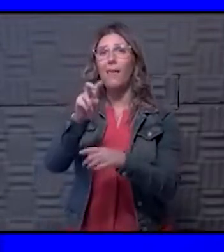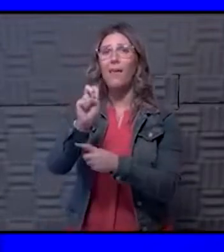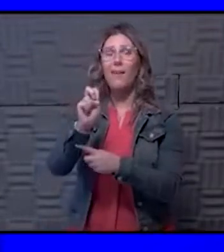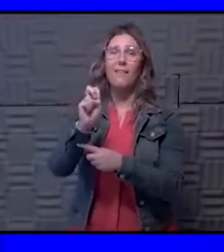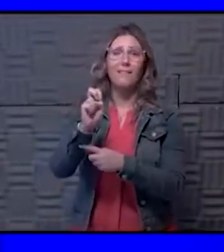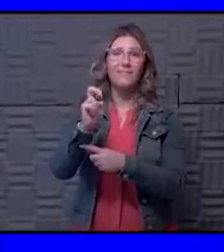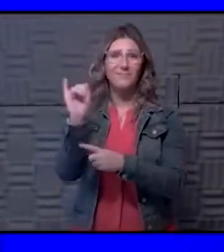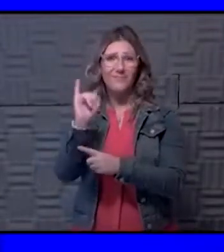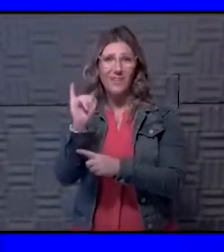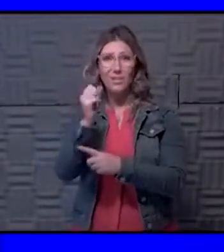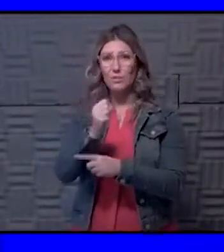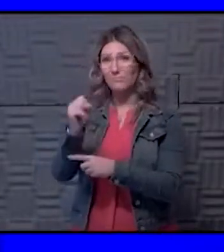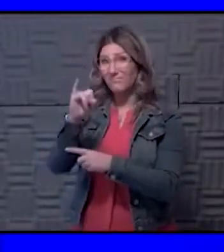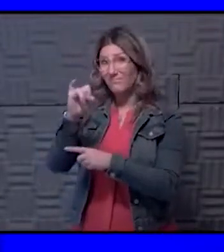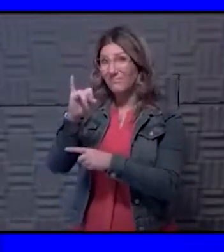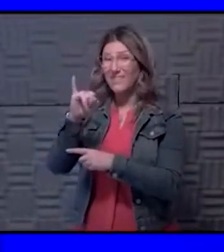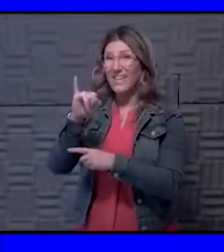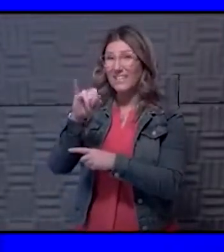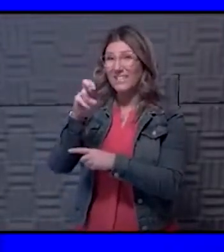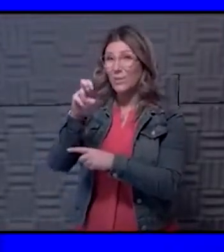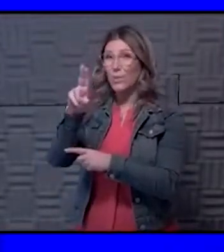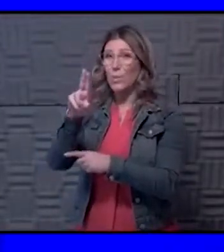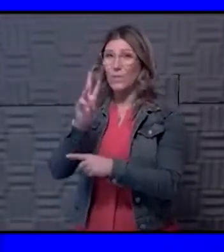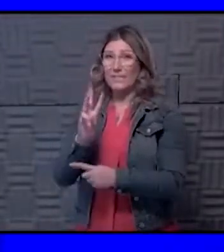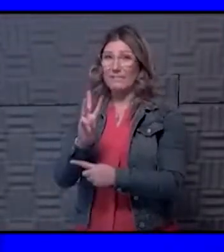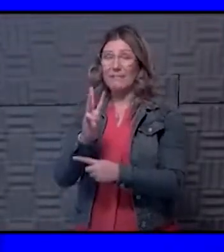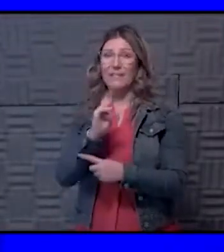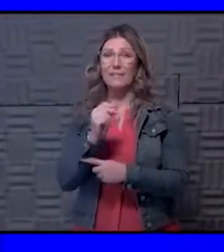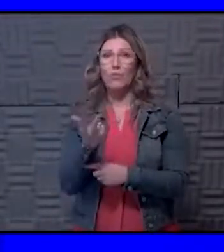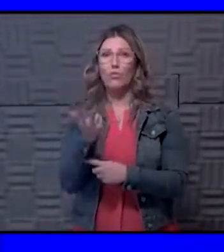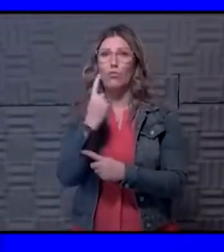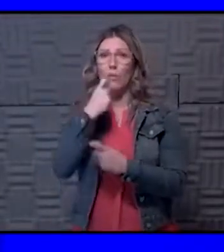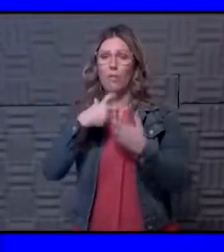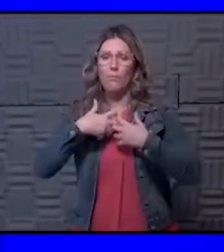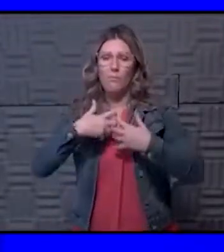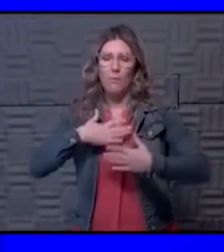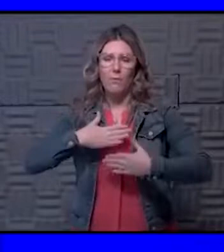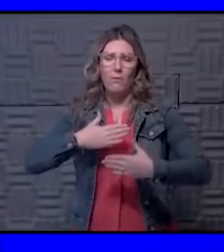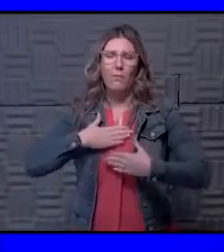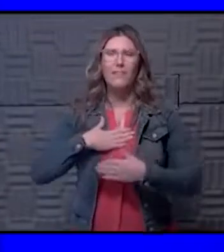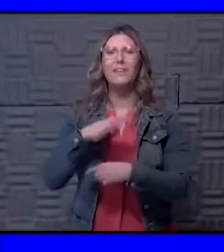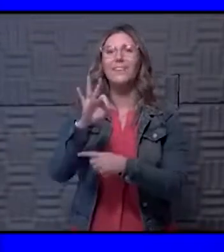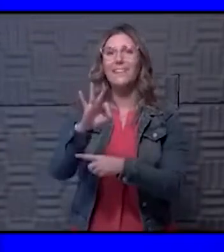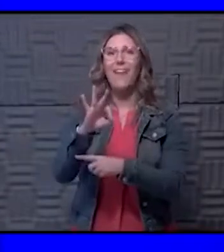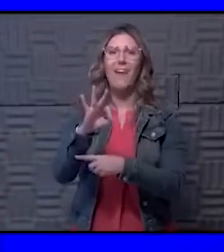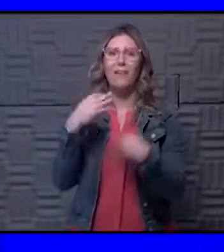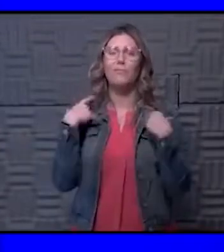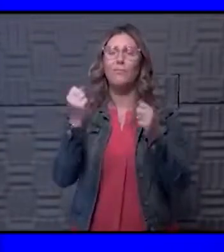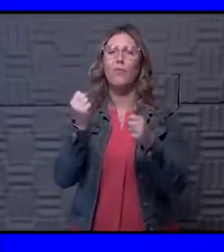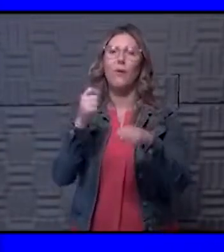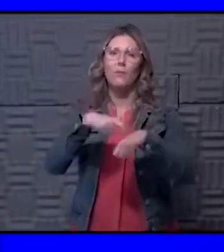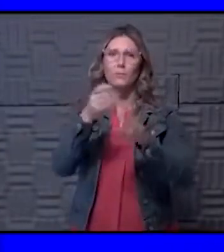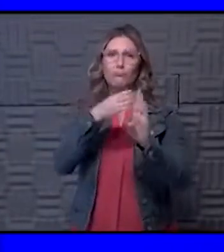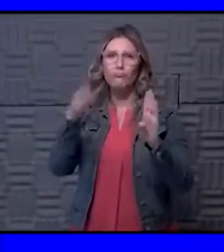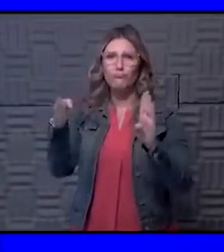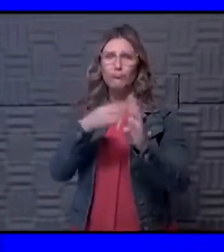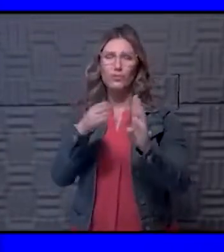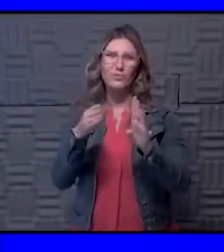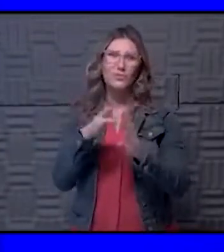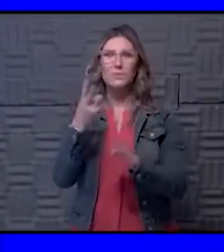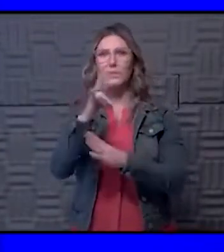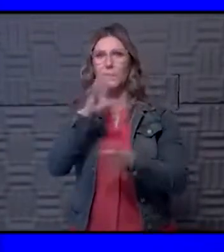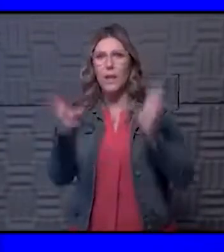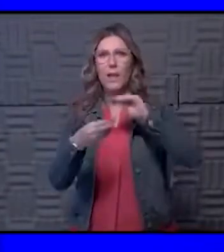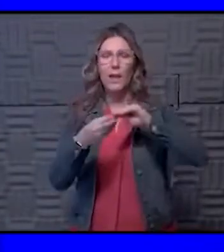of those in the ICU and 3 on the ventilator. Still 9 in that recovery period, so 17 total patients, which I think we're pretty happy